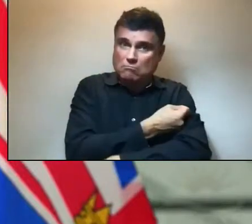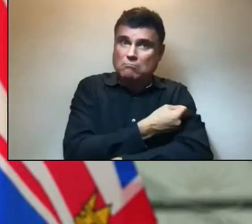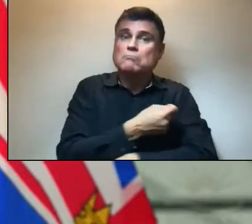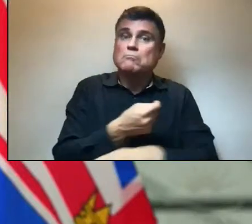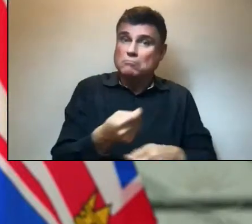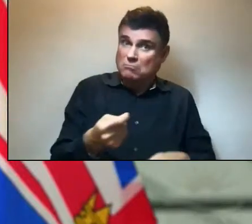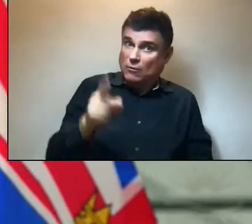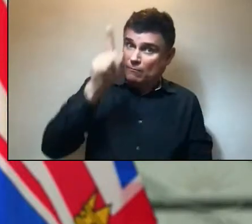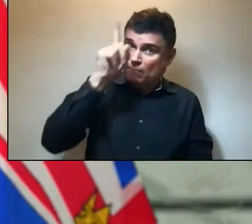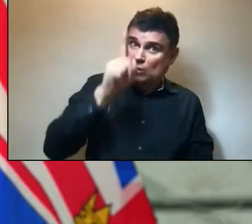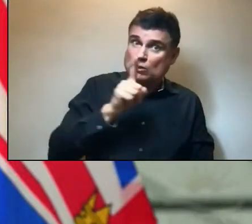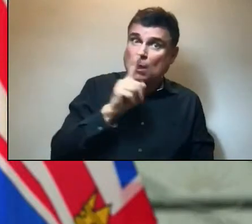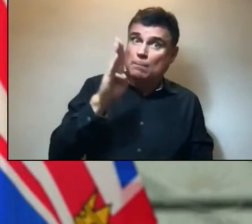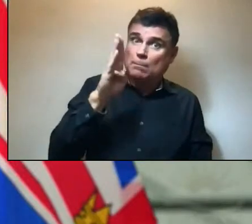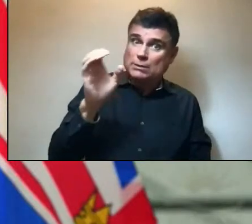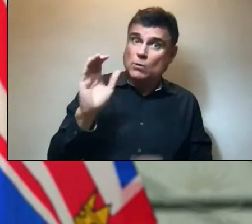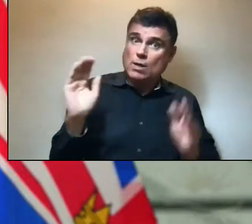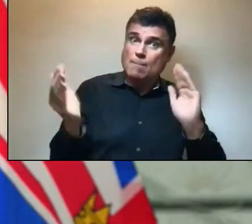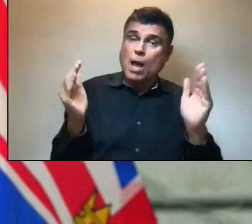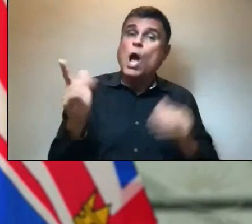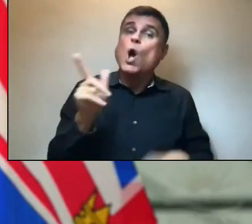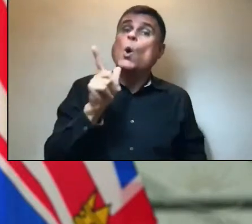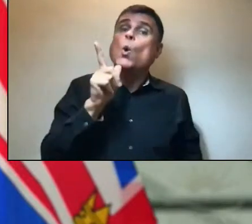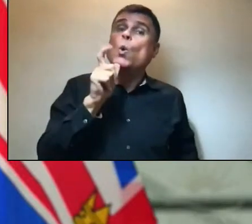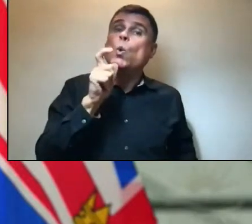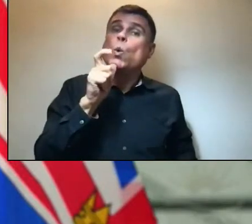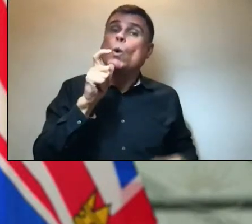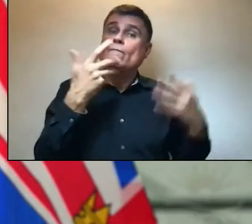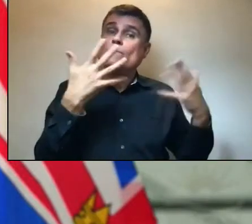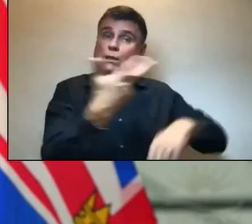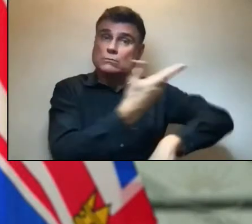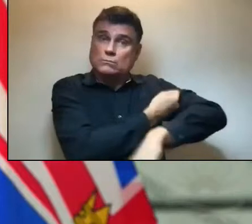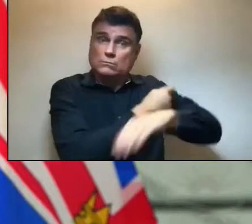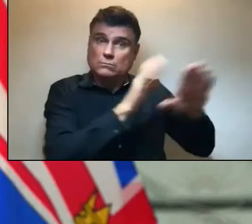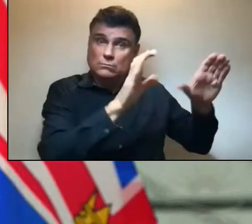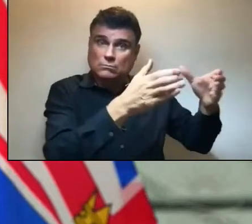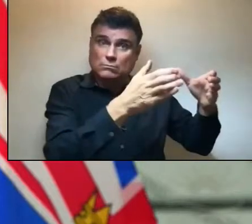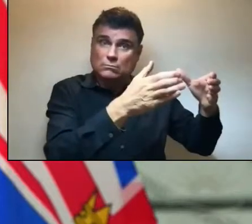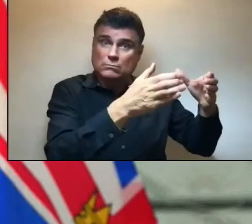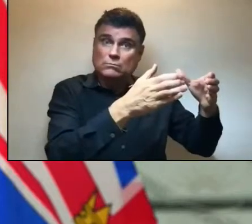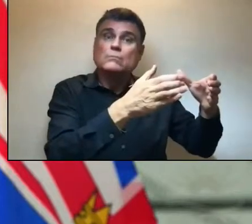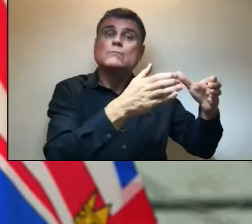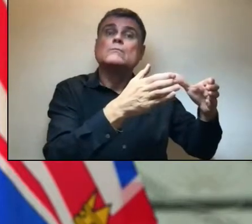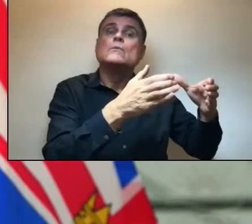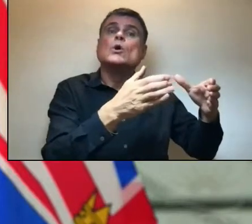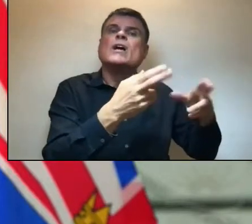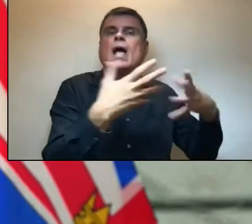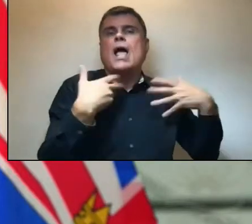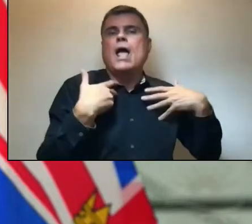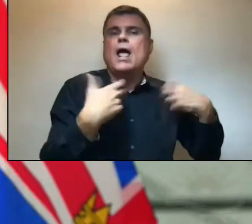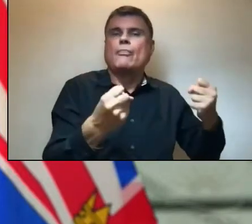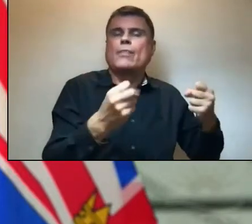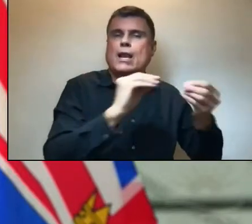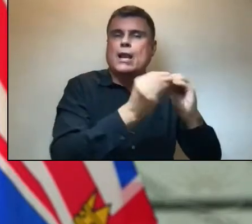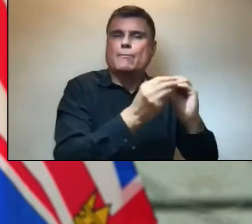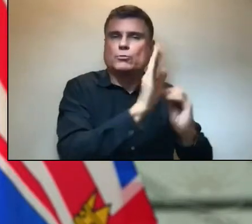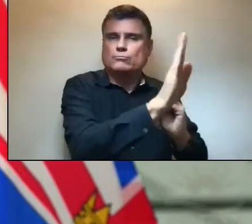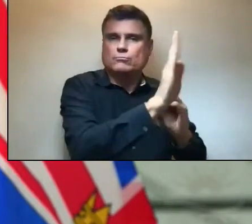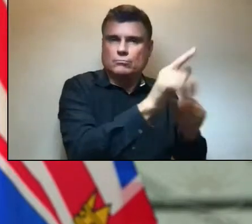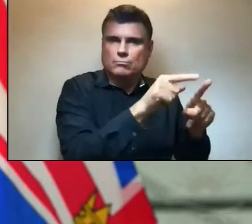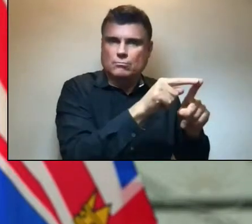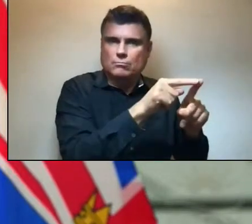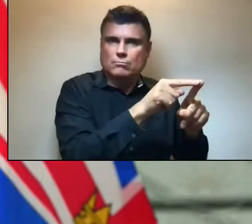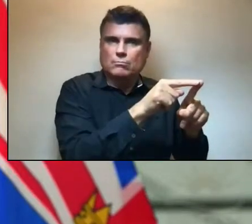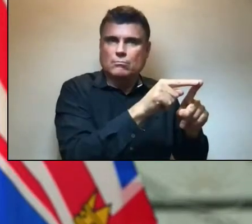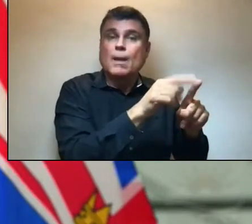of the vaccinated with the BC health numbers, and then that would allow the province to leave no British Columbian behind as far as